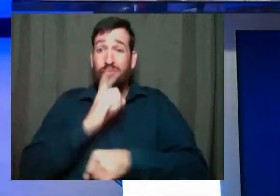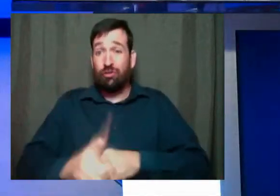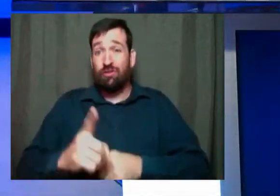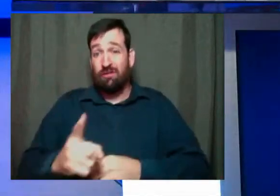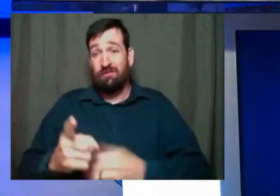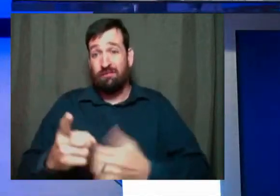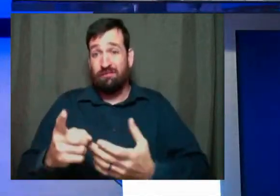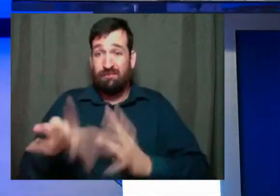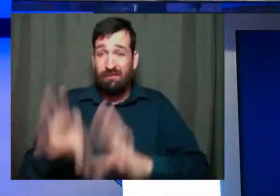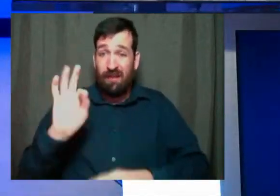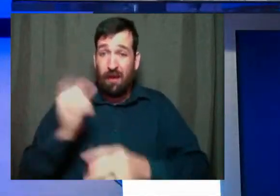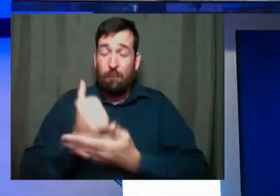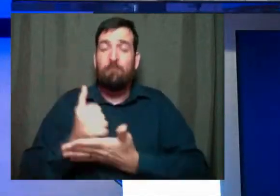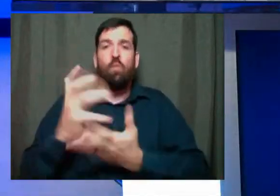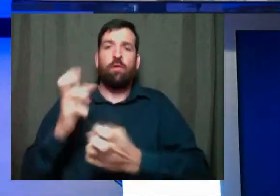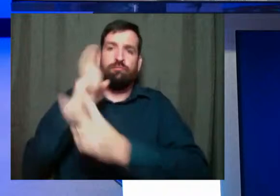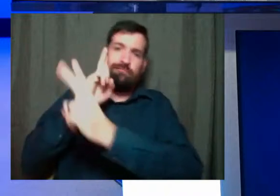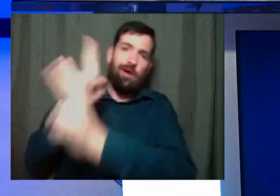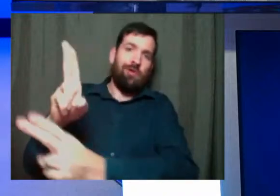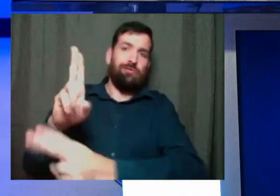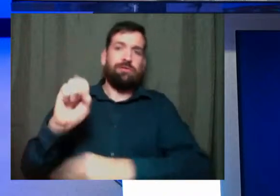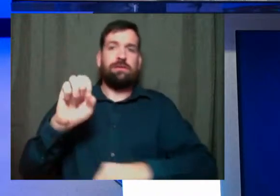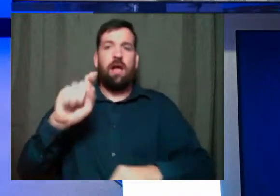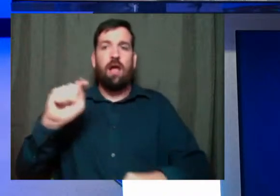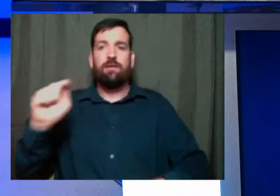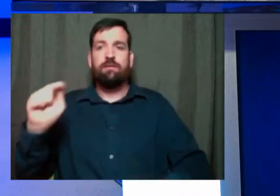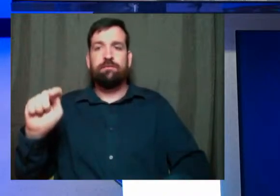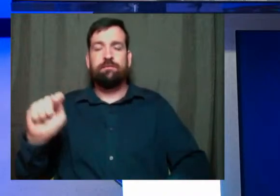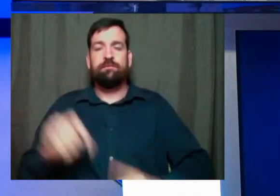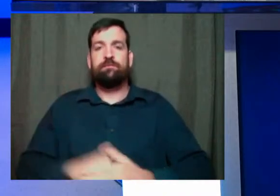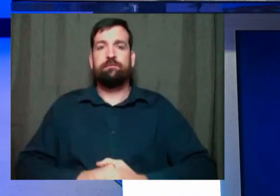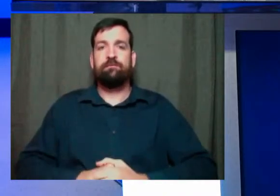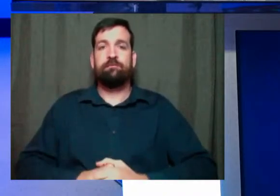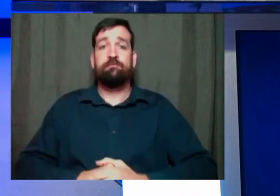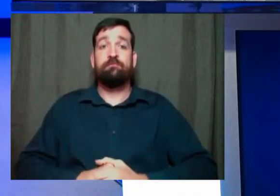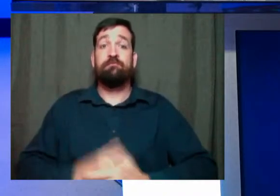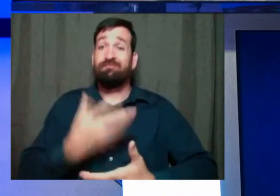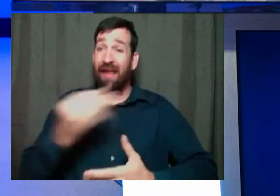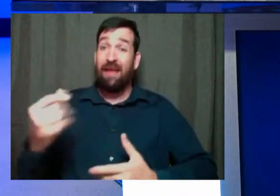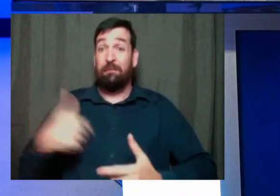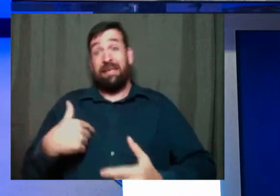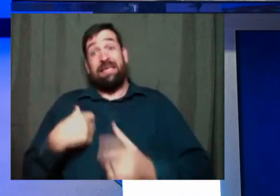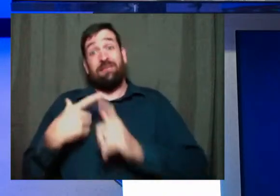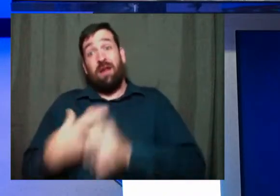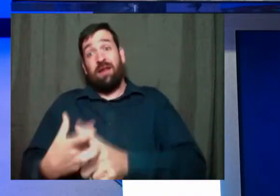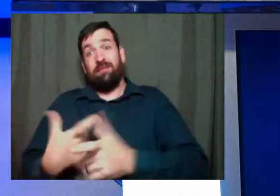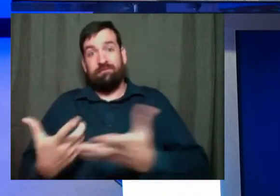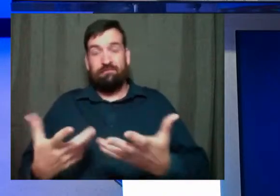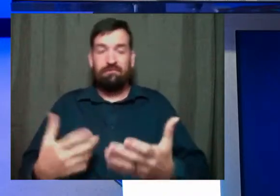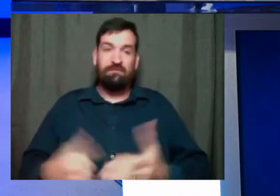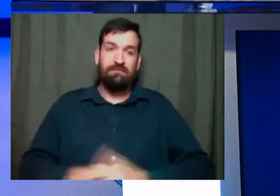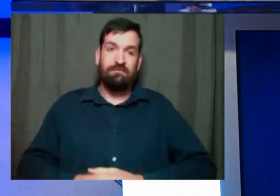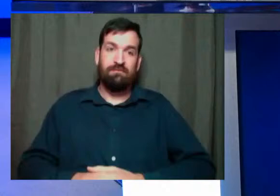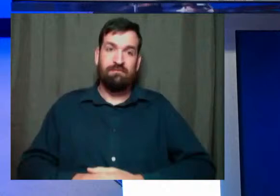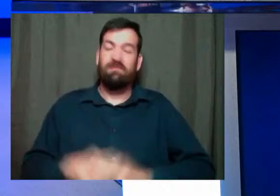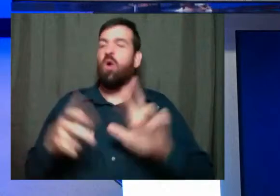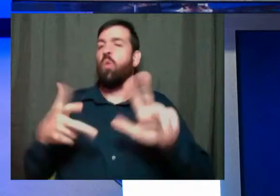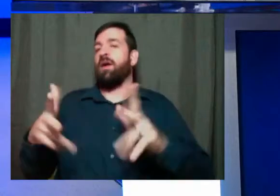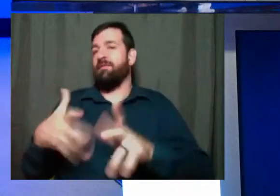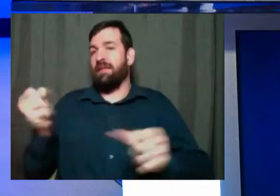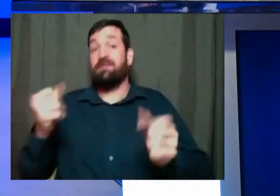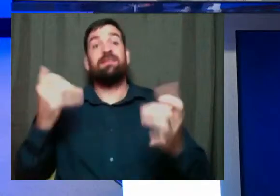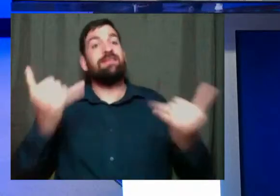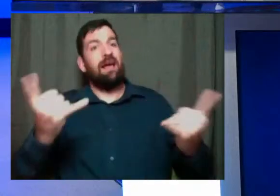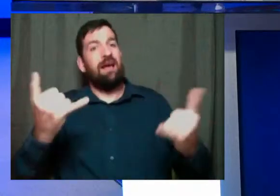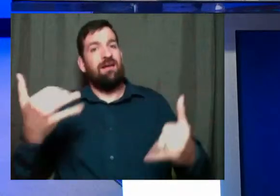wanted to honor Scott and me running. Yeah, which is Walking awesome, fast. which I is walk very impressive. fast. And now you got that 1970s belt